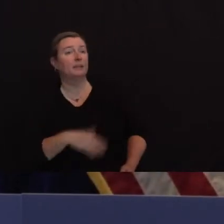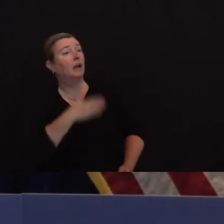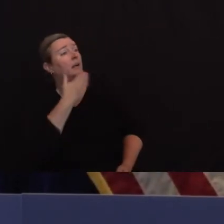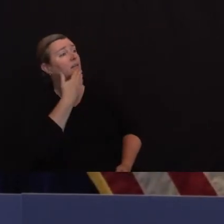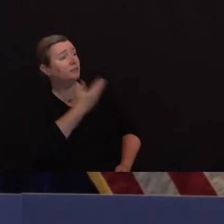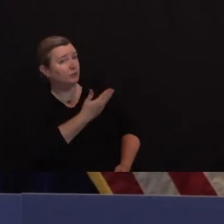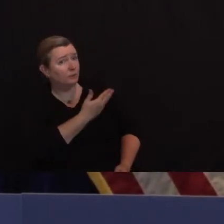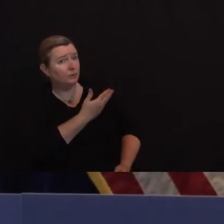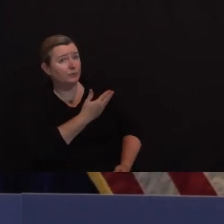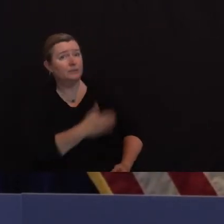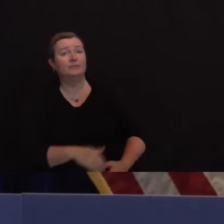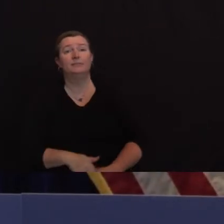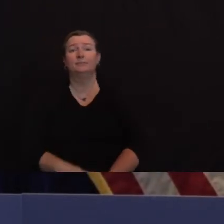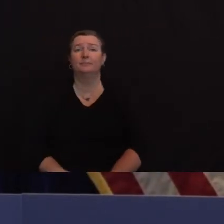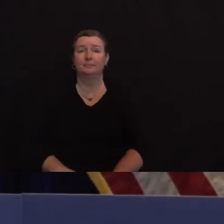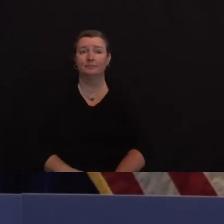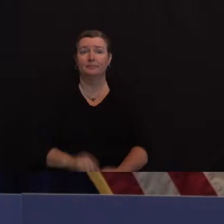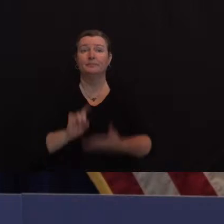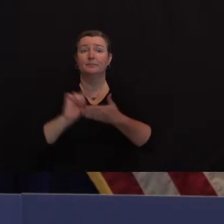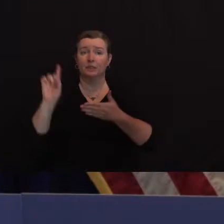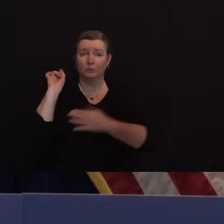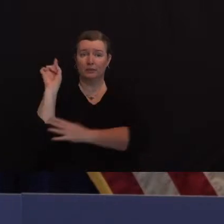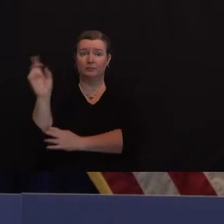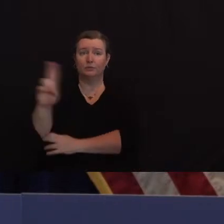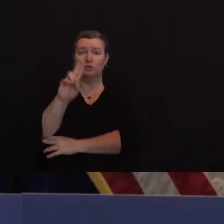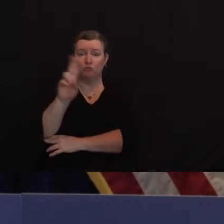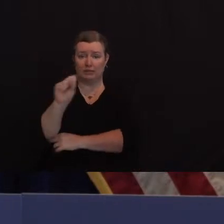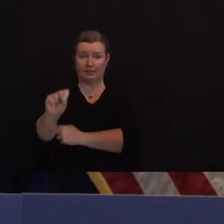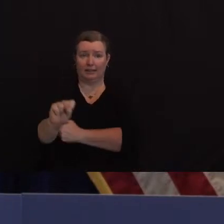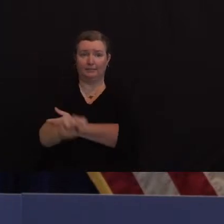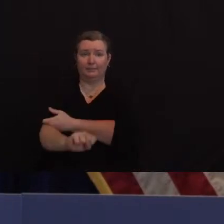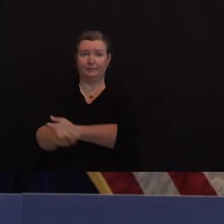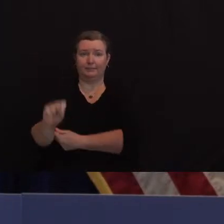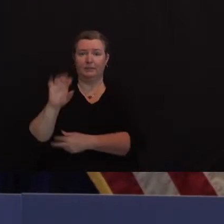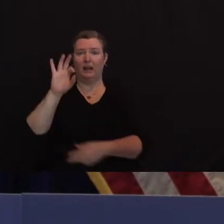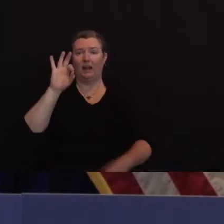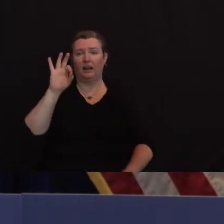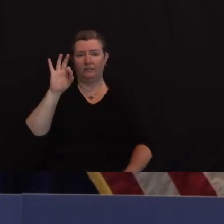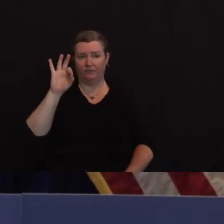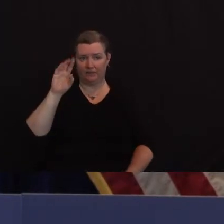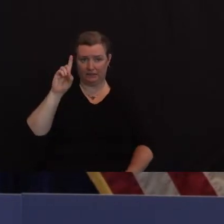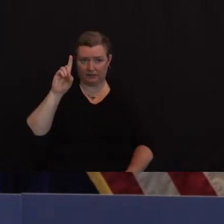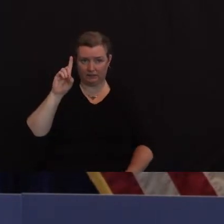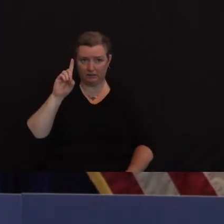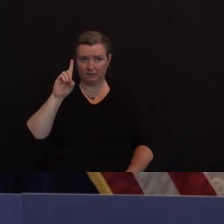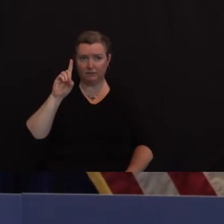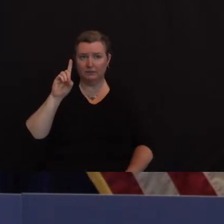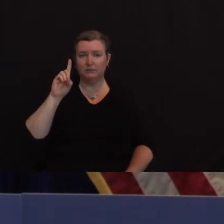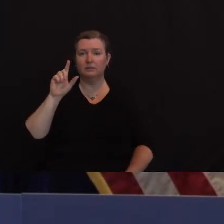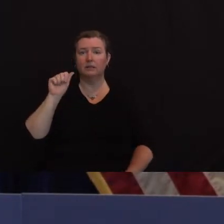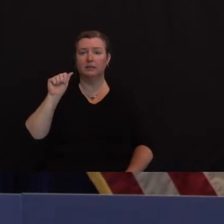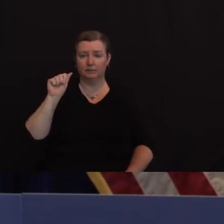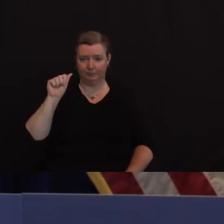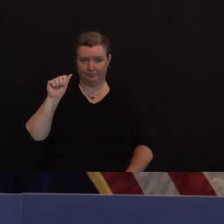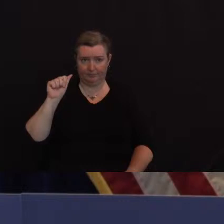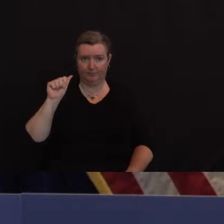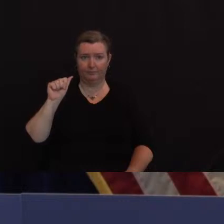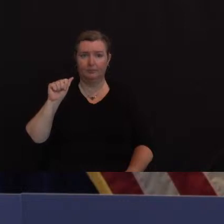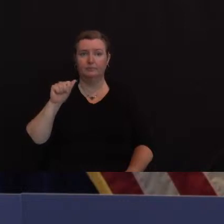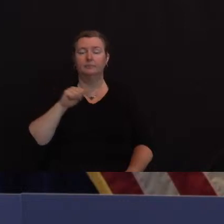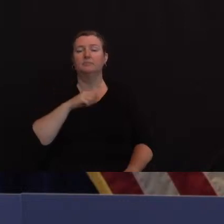the U.S. Food and Drug Administration granted full approval to the Pfizer vaccine for those 16 years of age and